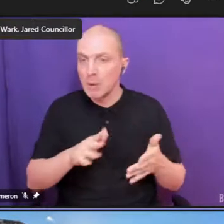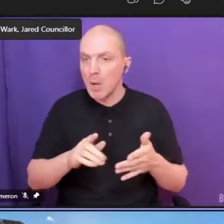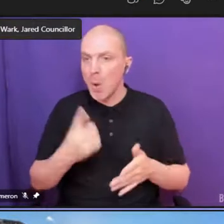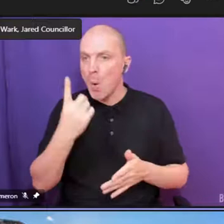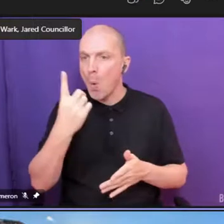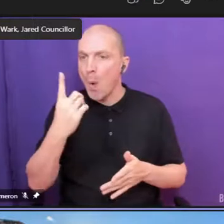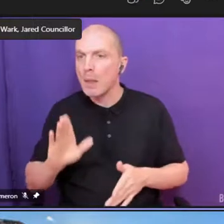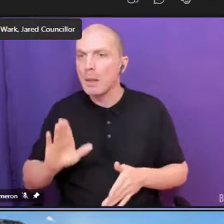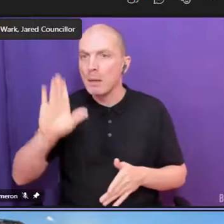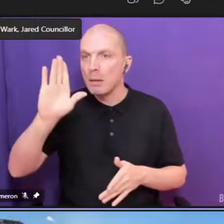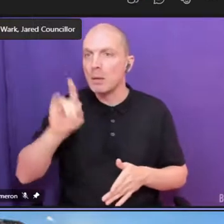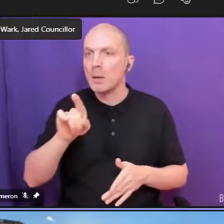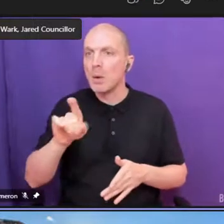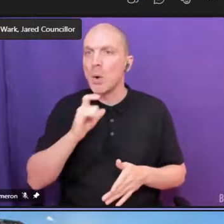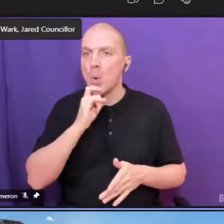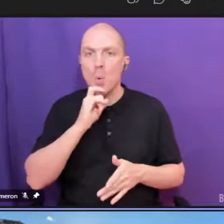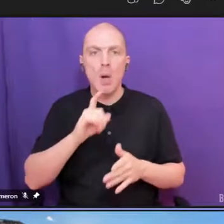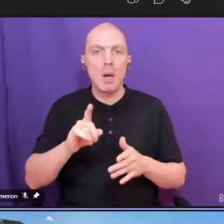Jared.